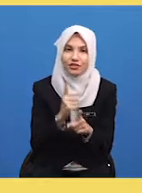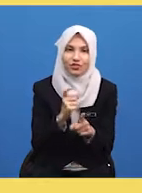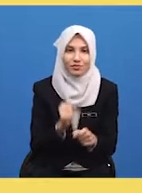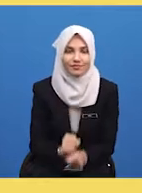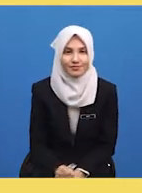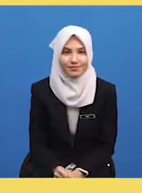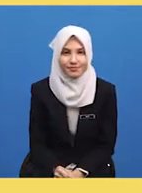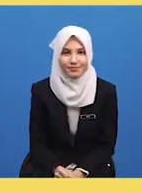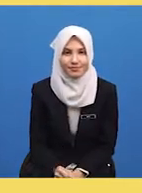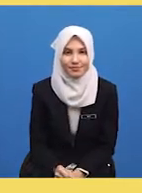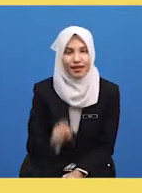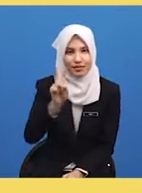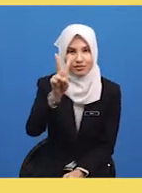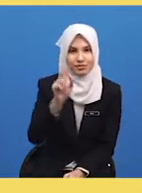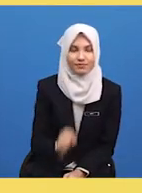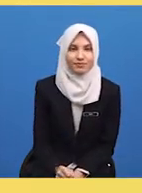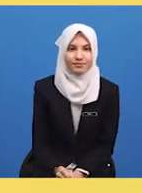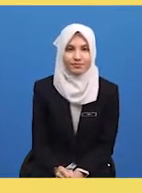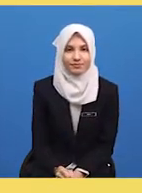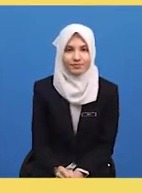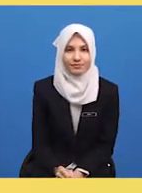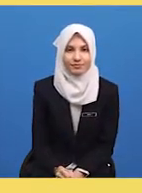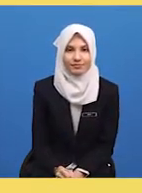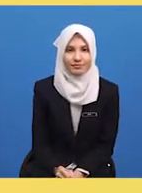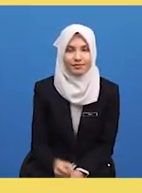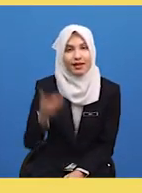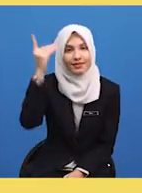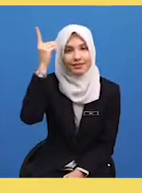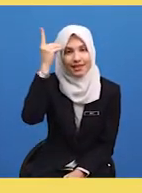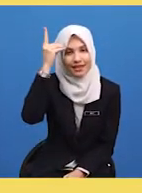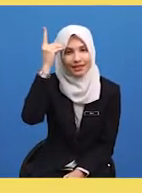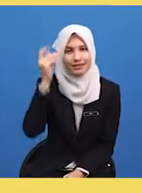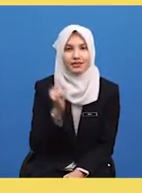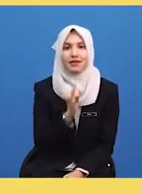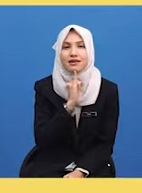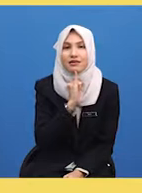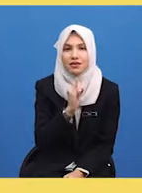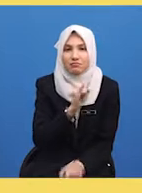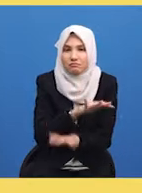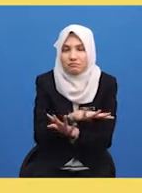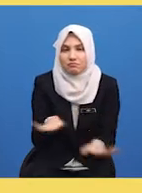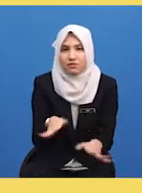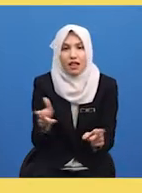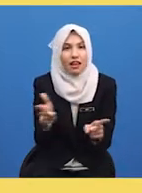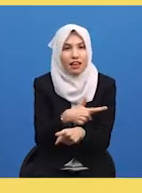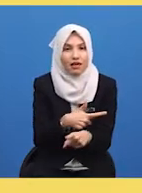True. Two, Daniel isn't logged in at the moment.